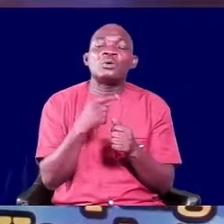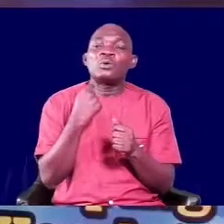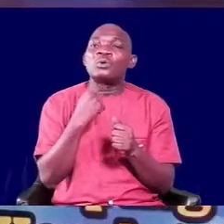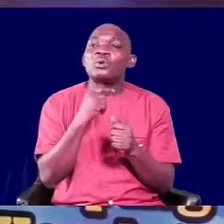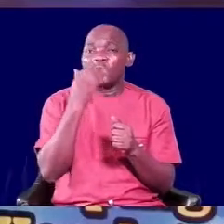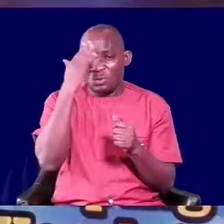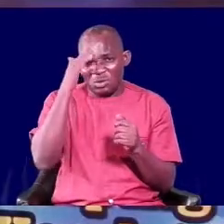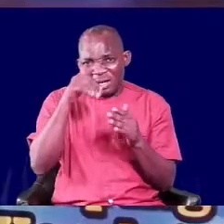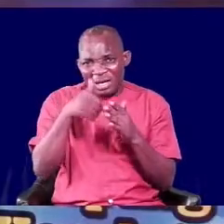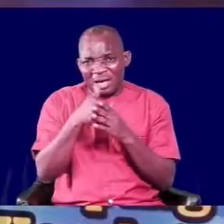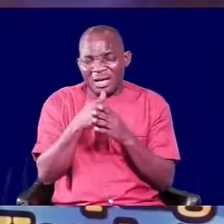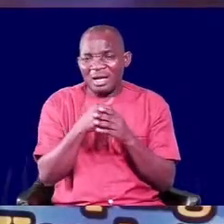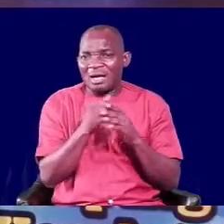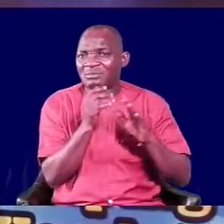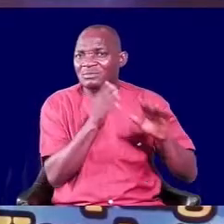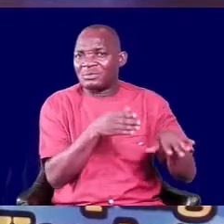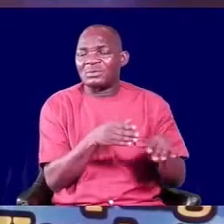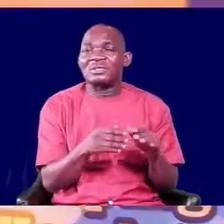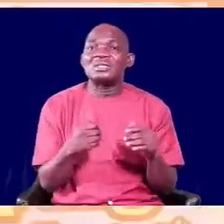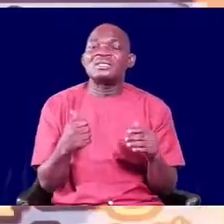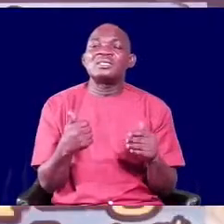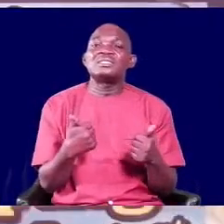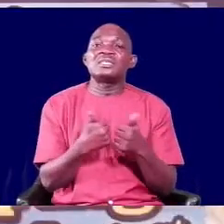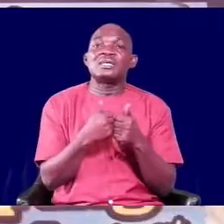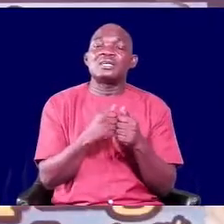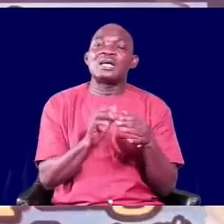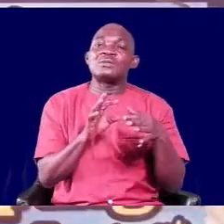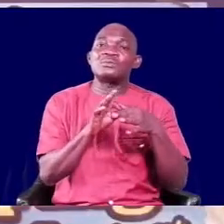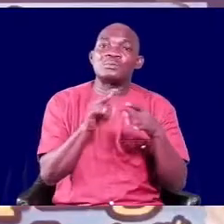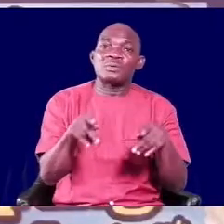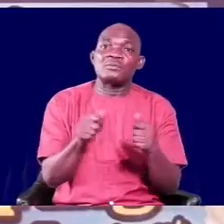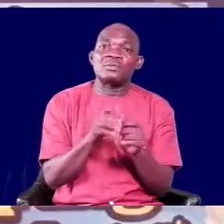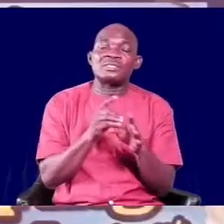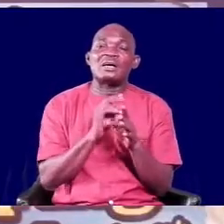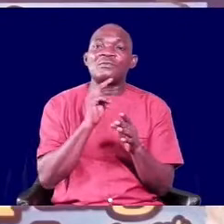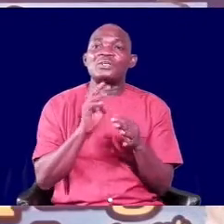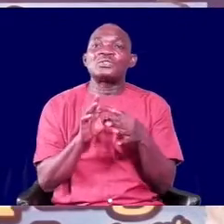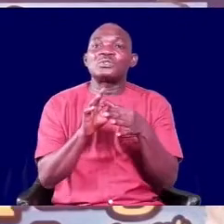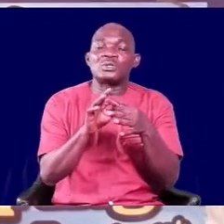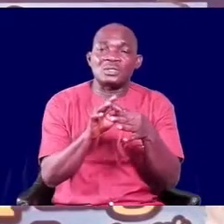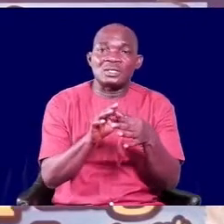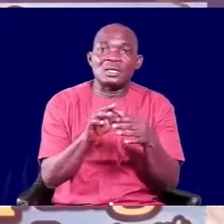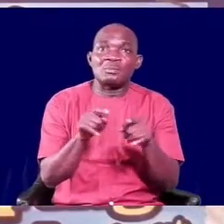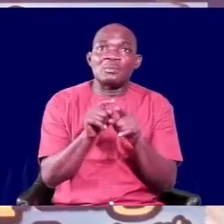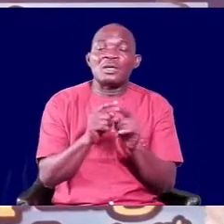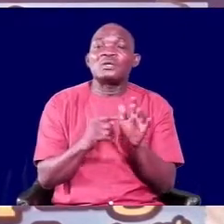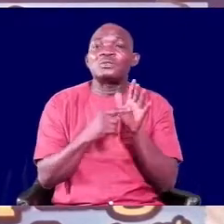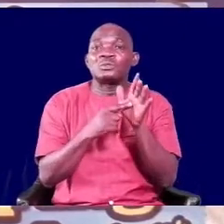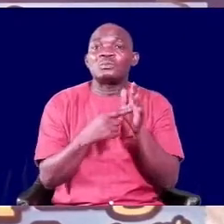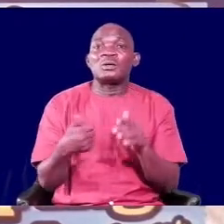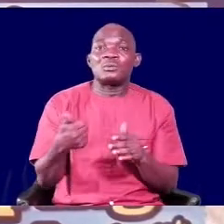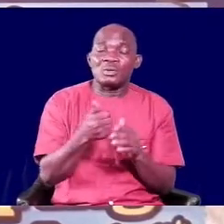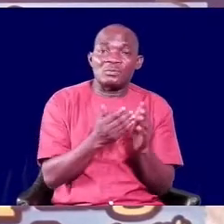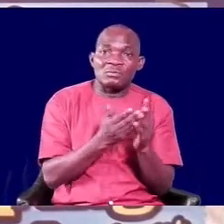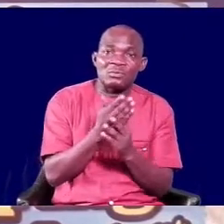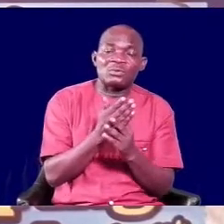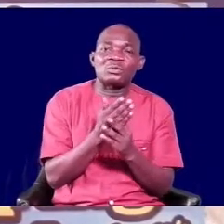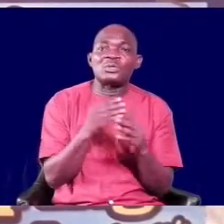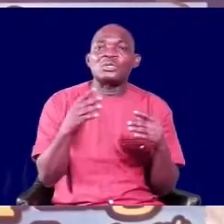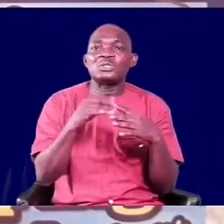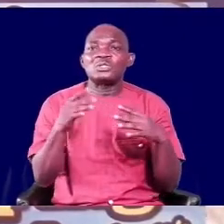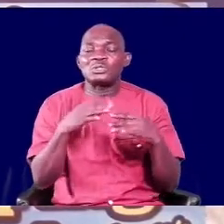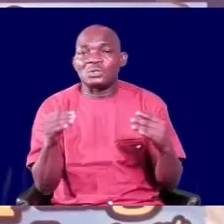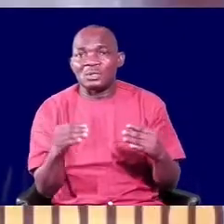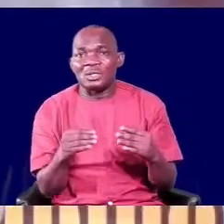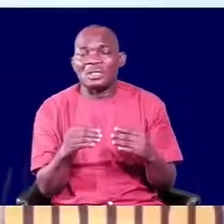not those who know how to avoid challenges. So join me, the voice of ability and for persons with disability, as I navigate my way through the